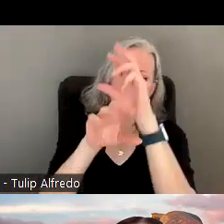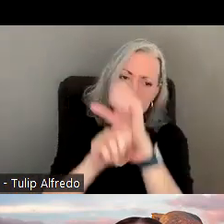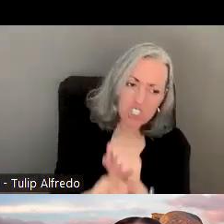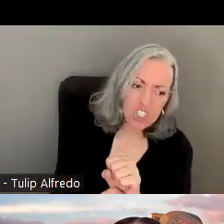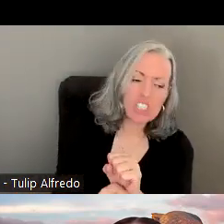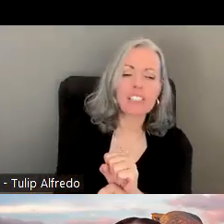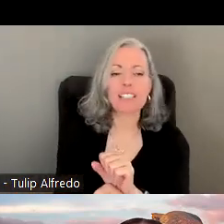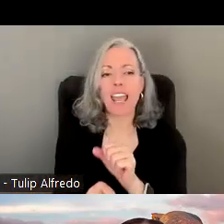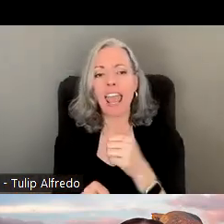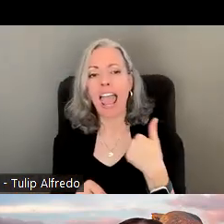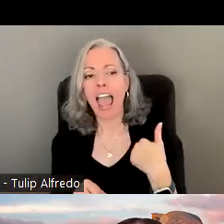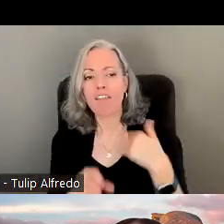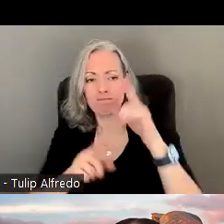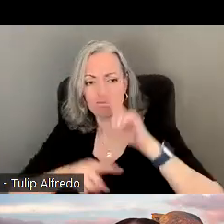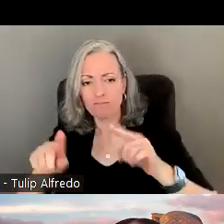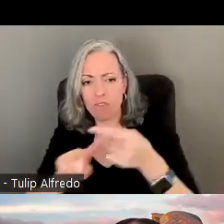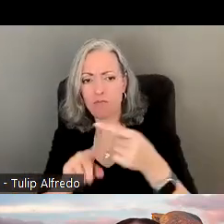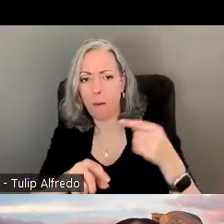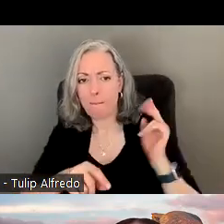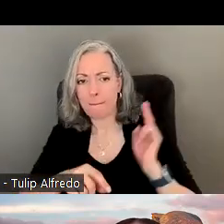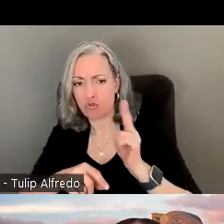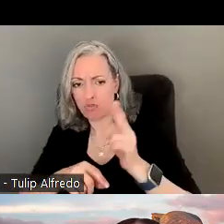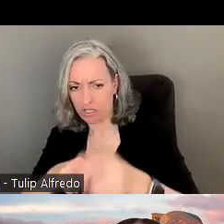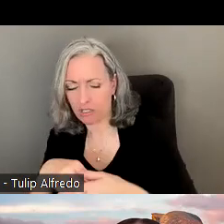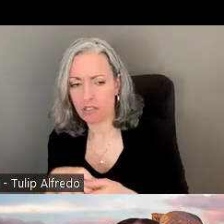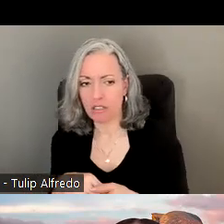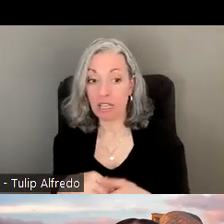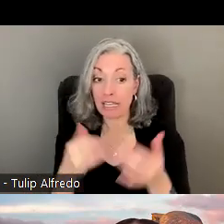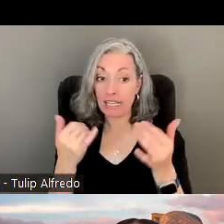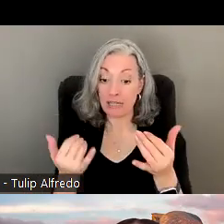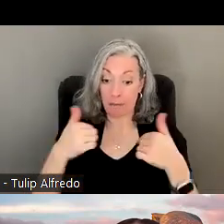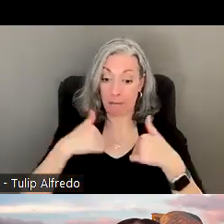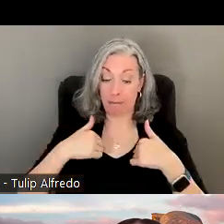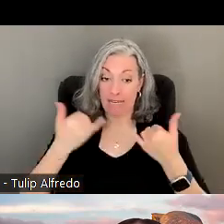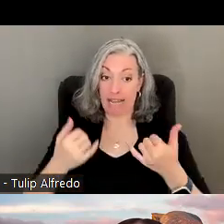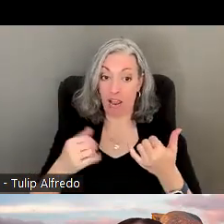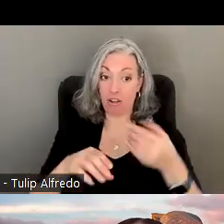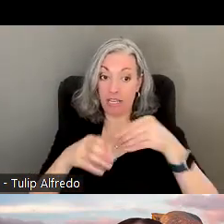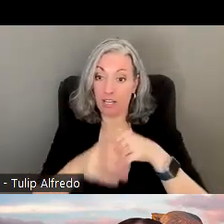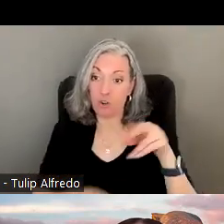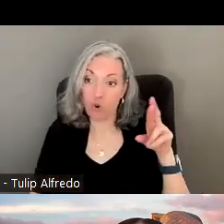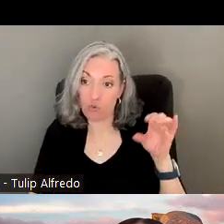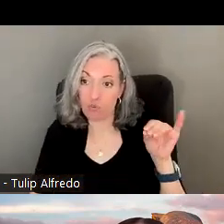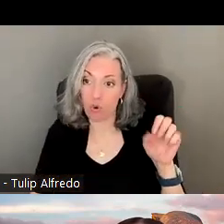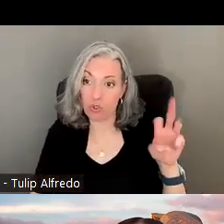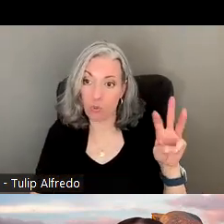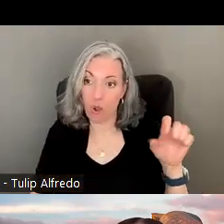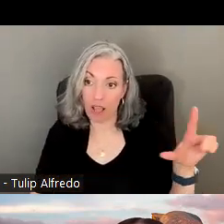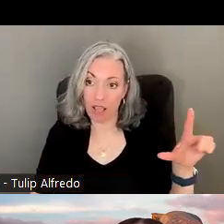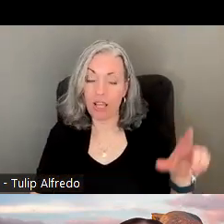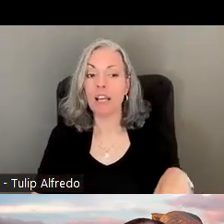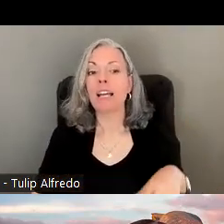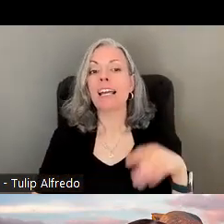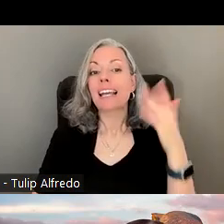our tribal elders. I'm attending this meeting from Roseville, California, and I acknowledge the indigenous homelands of the Nisenan